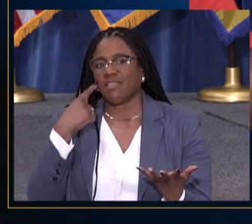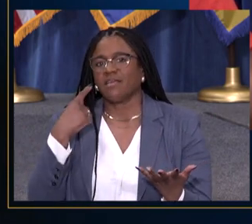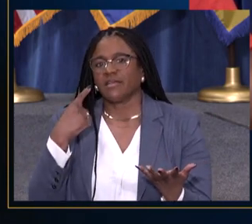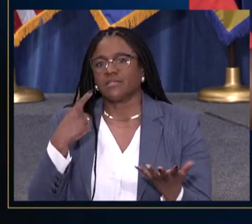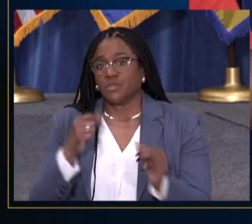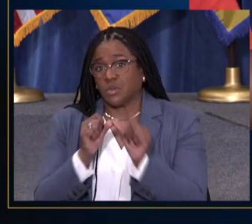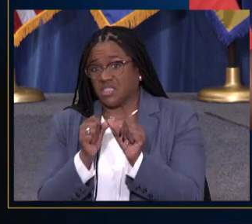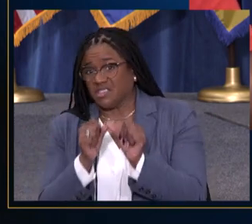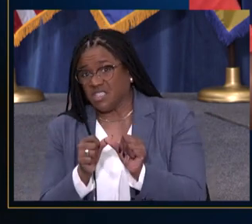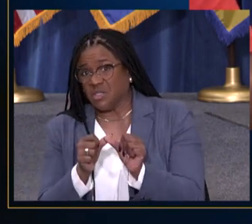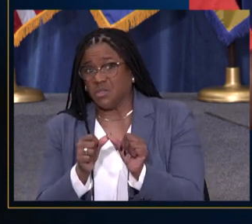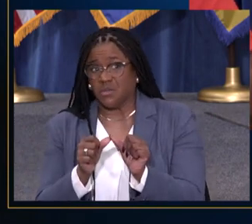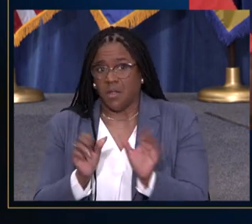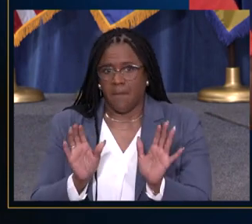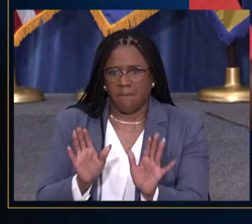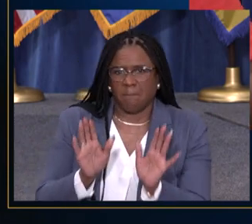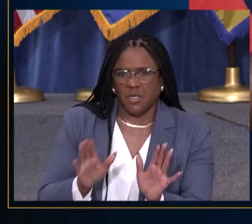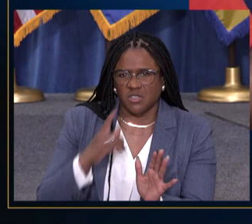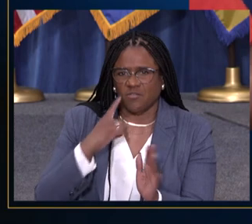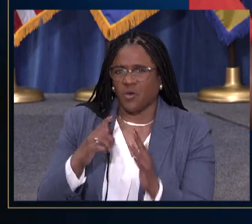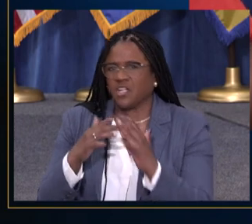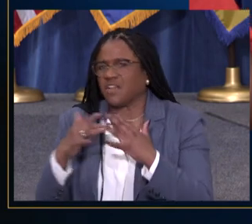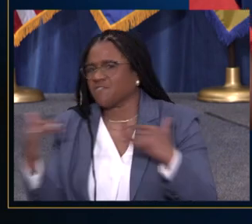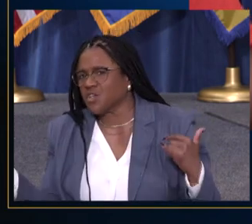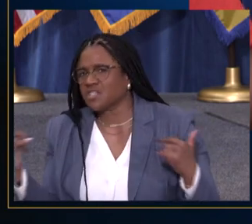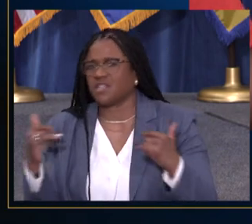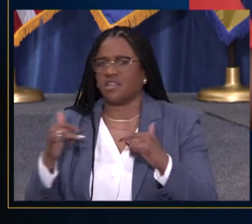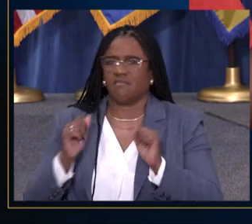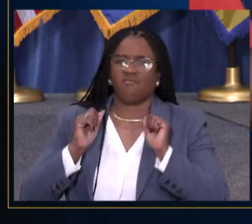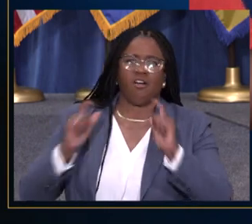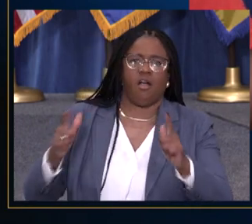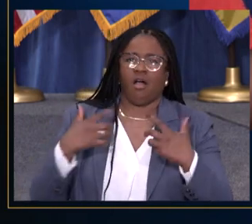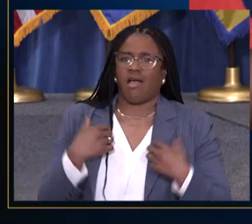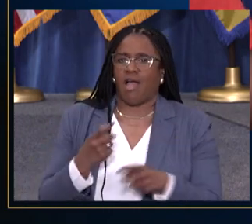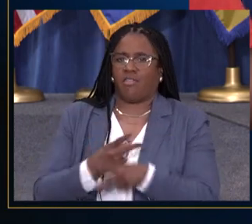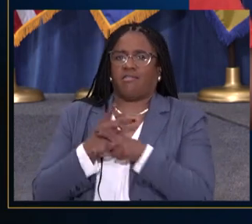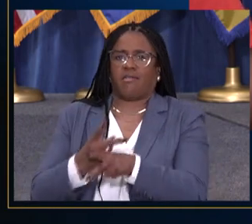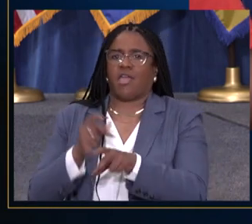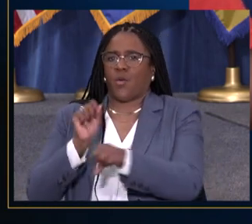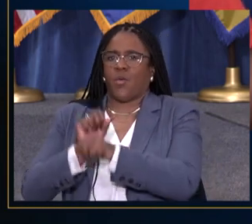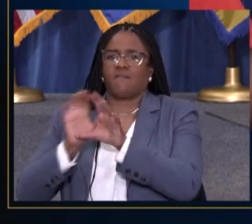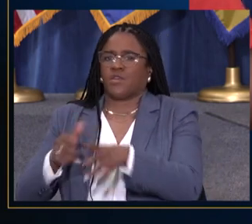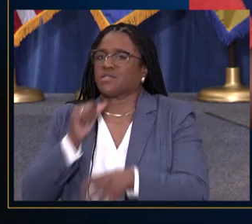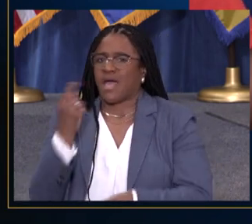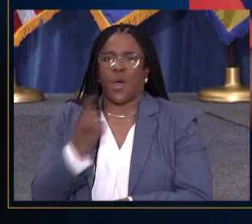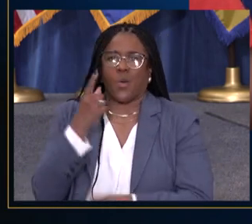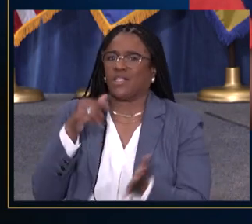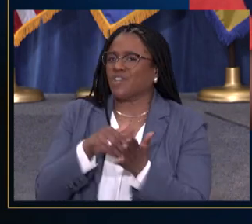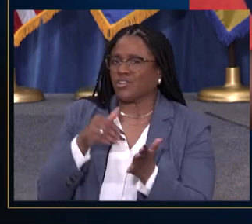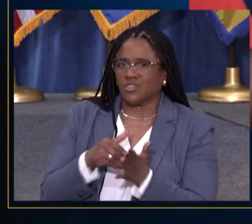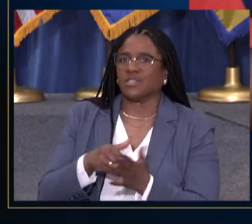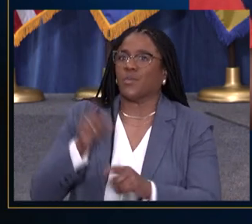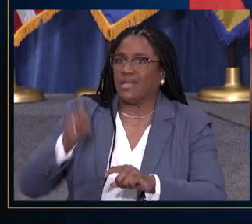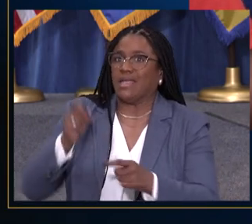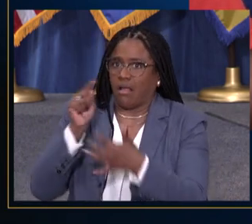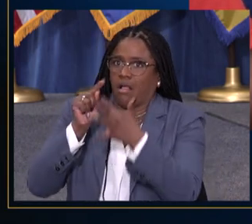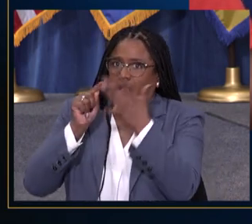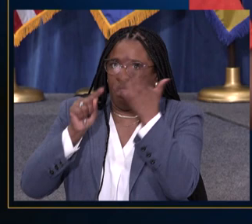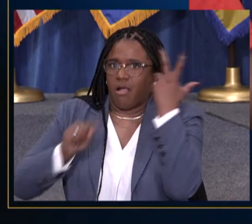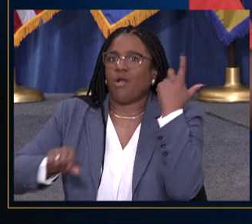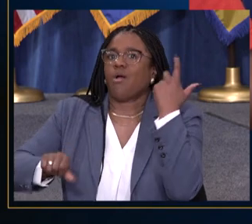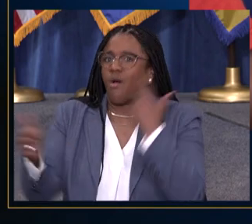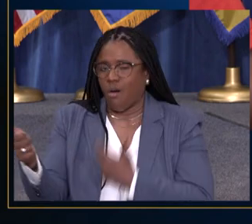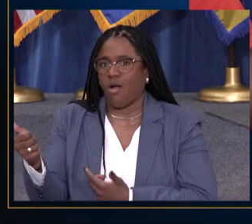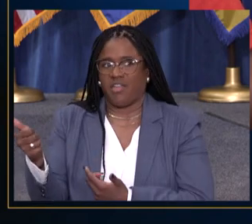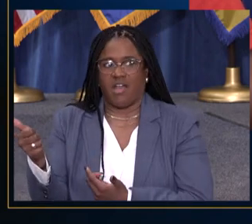to continue to push for diversity of all the healthcare workforce, we don't just need doctors, we need everybody.